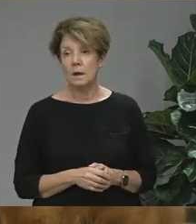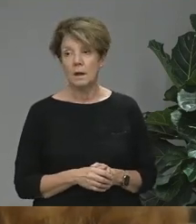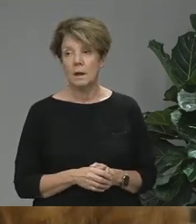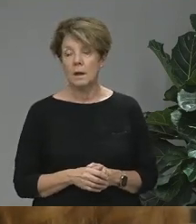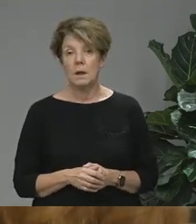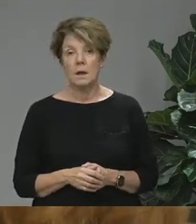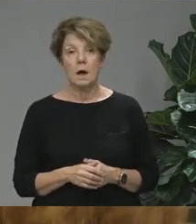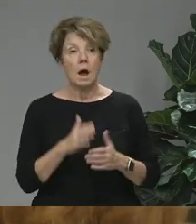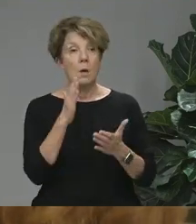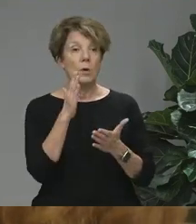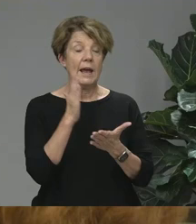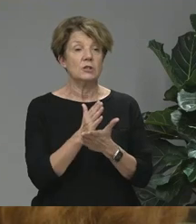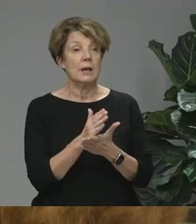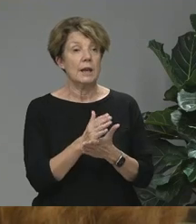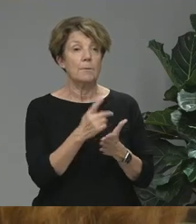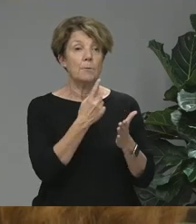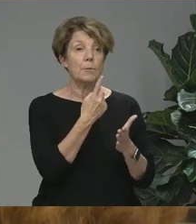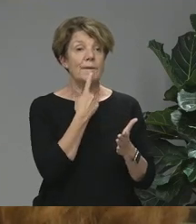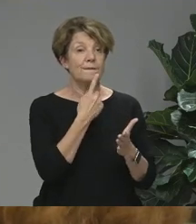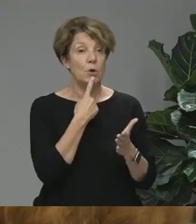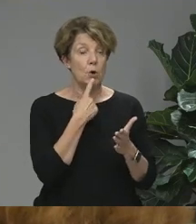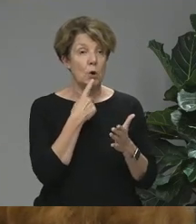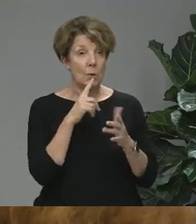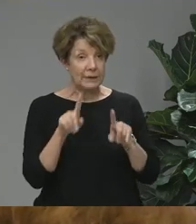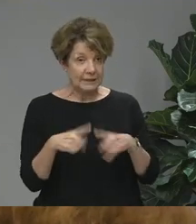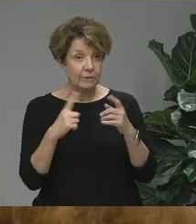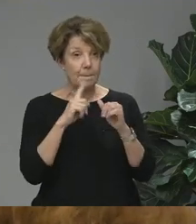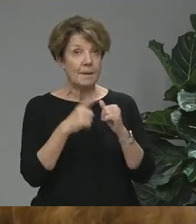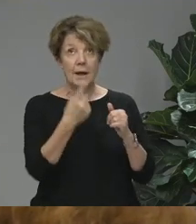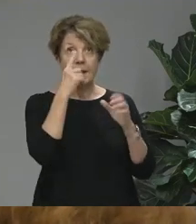was otherwise, but that seems to be the picture of Australia,